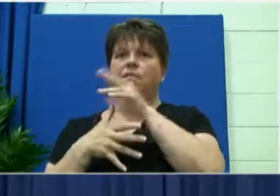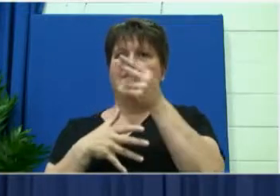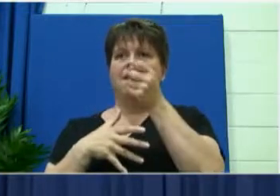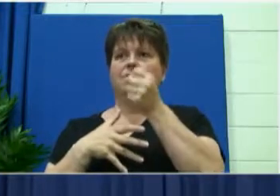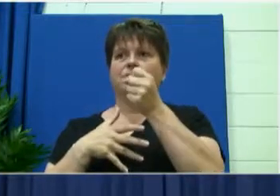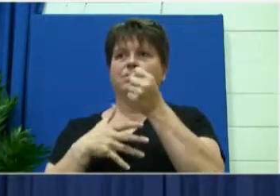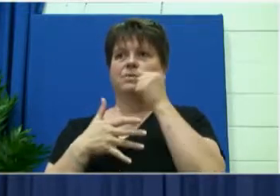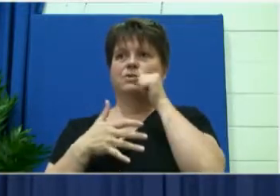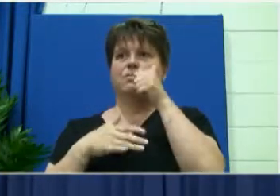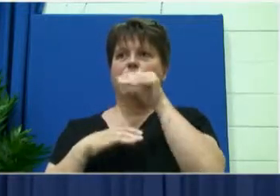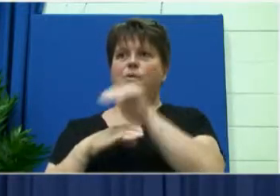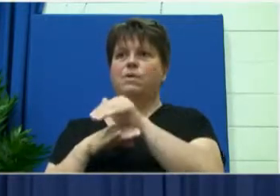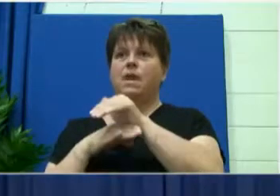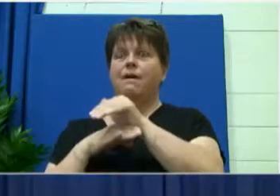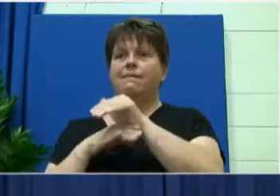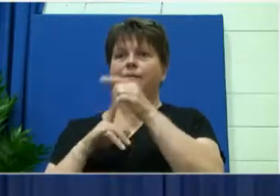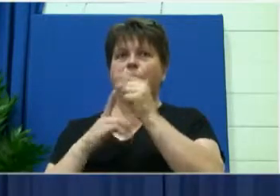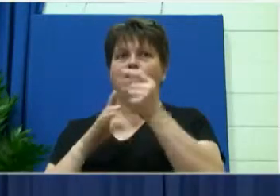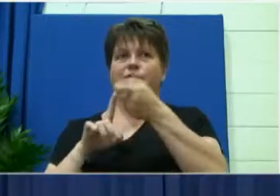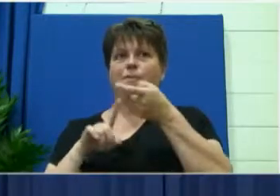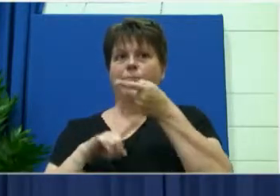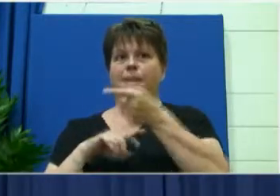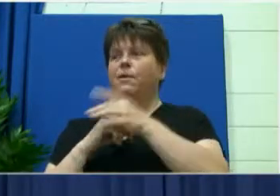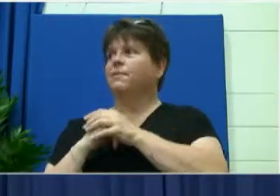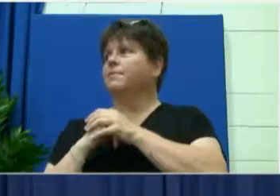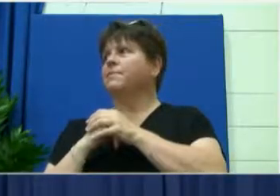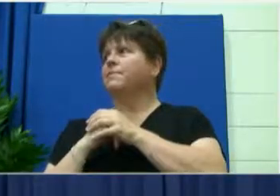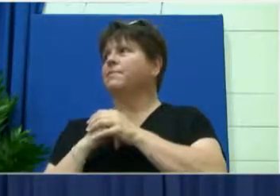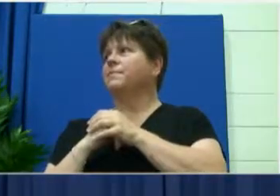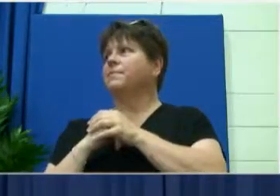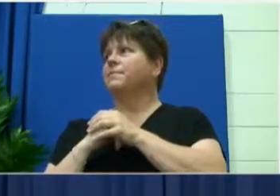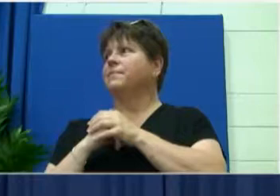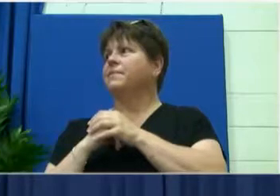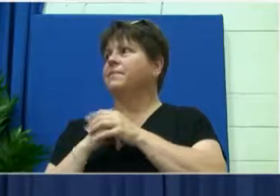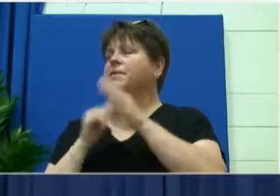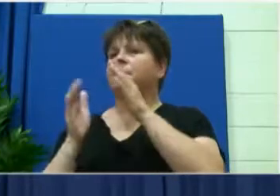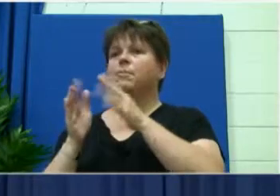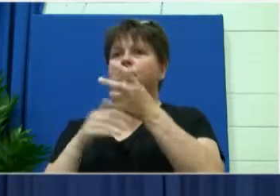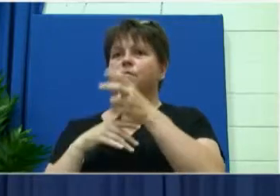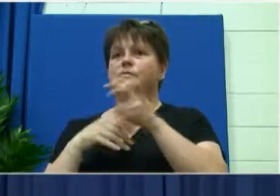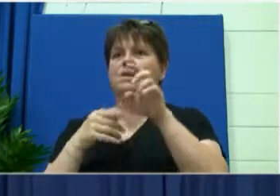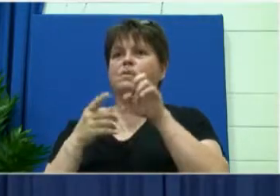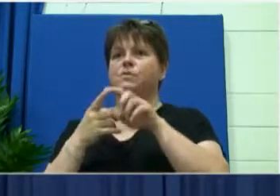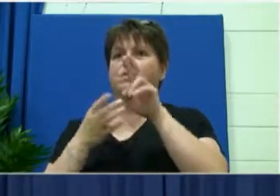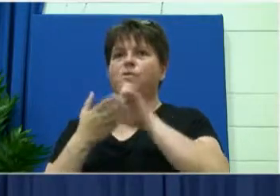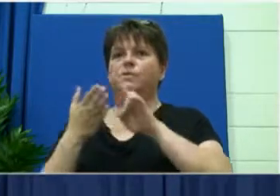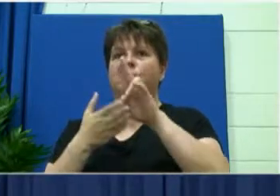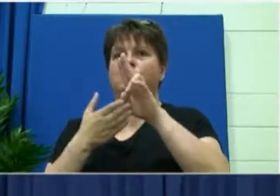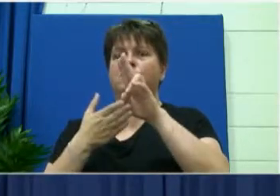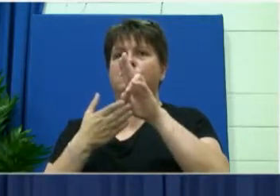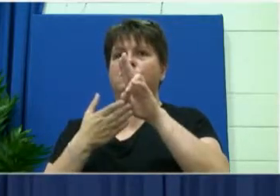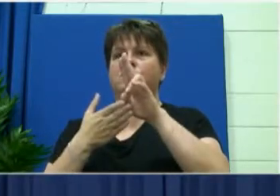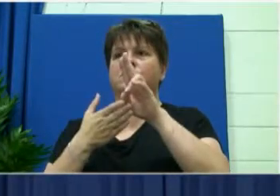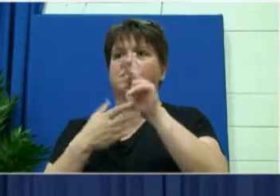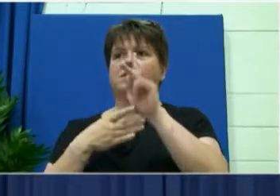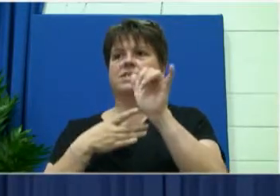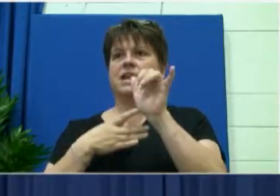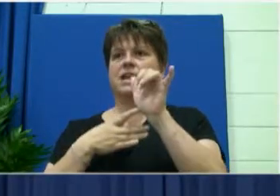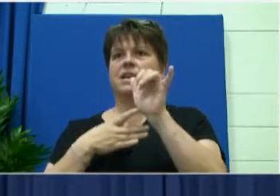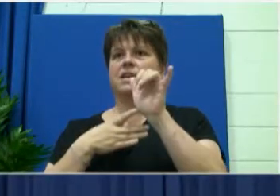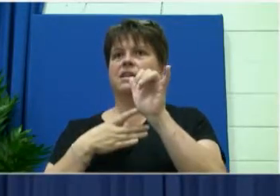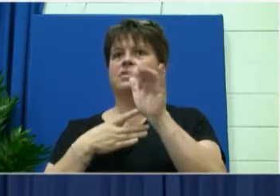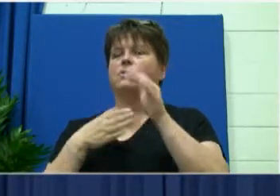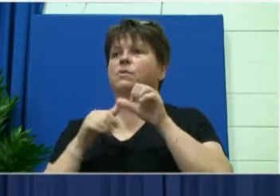and will be graduating from there very shortly. She plans to transfer to the University of Kentucky